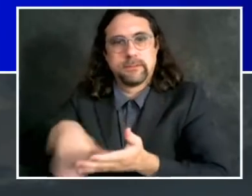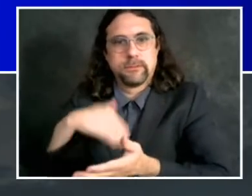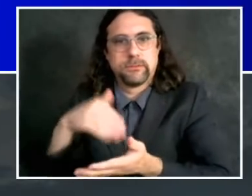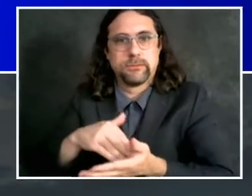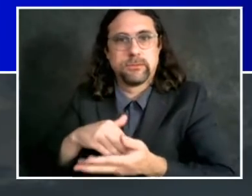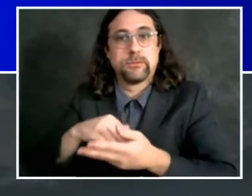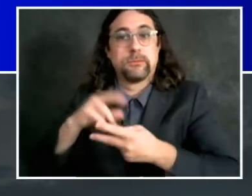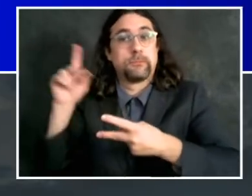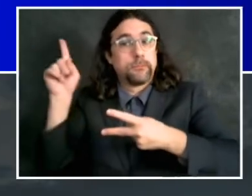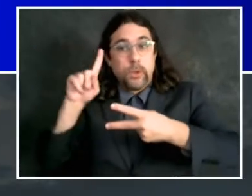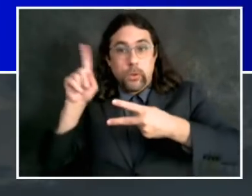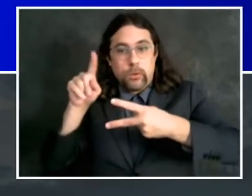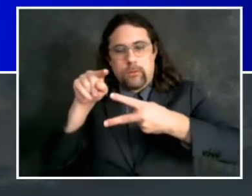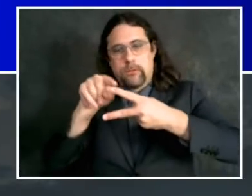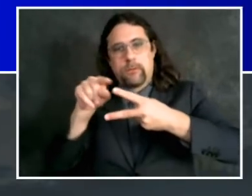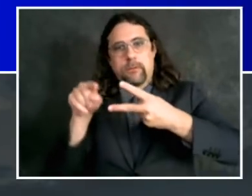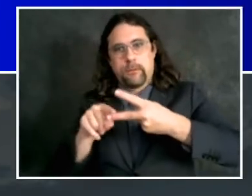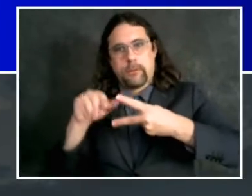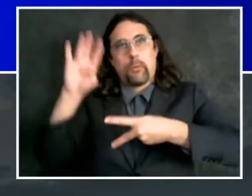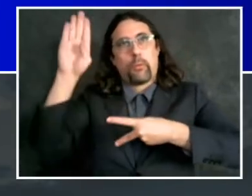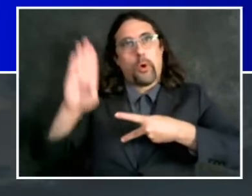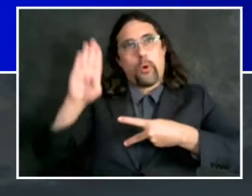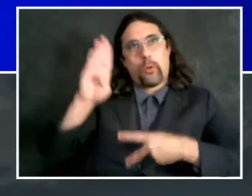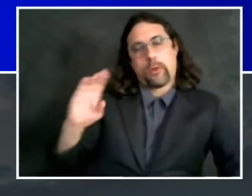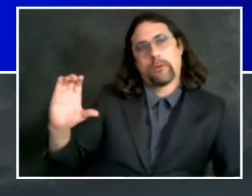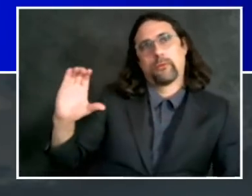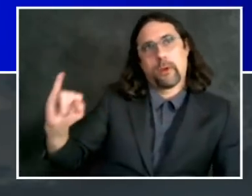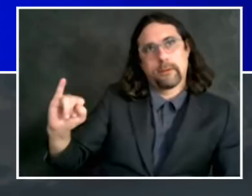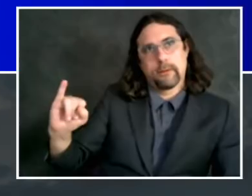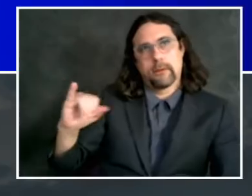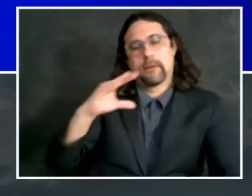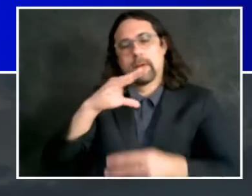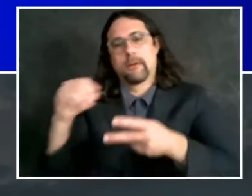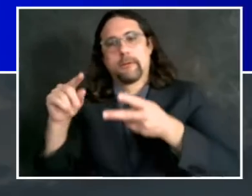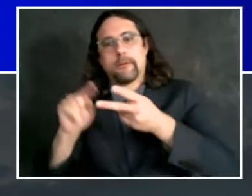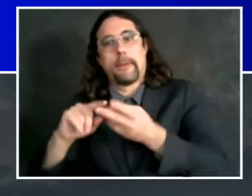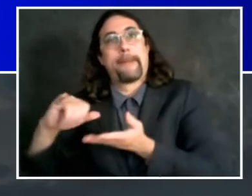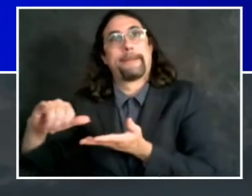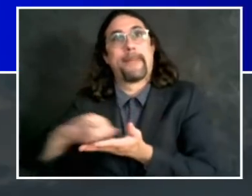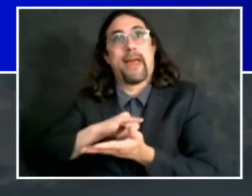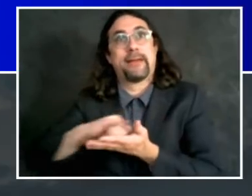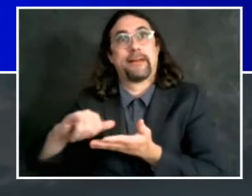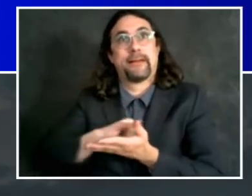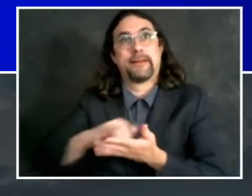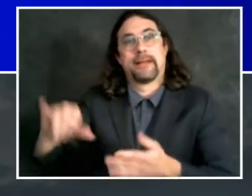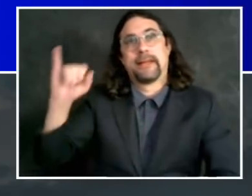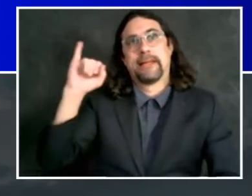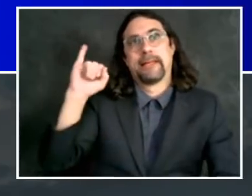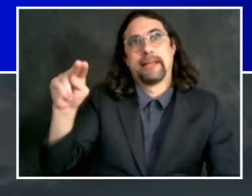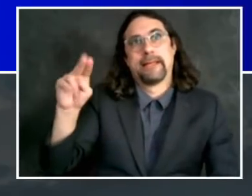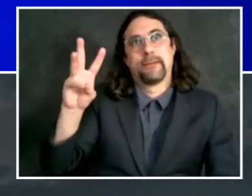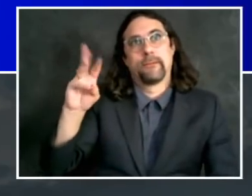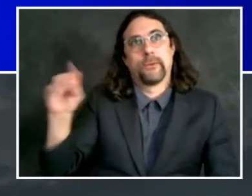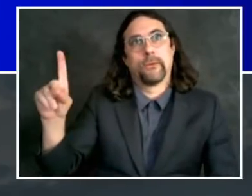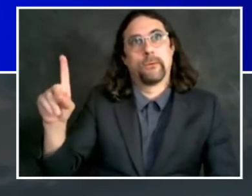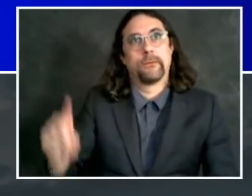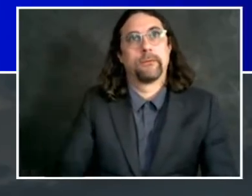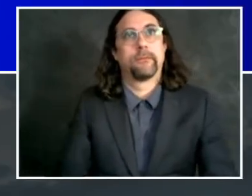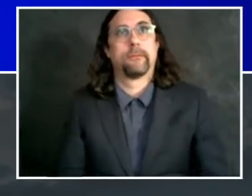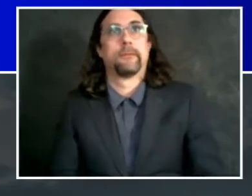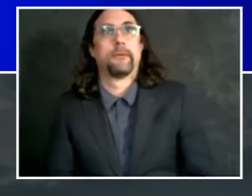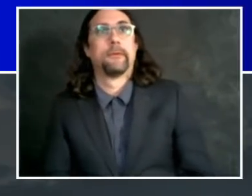Starting next week, we will also provide community testing on a broader scale at all 11 health and